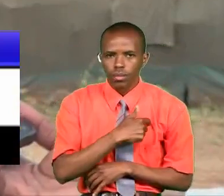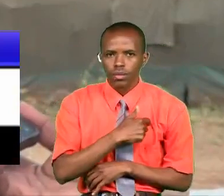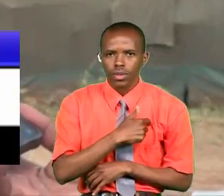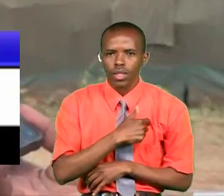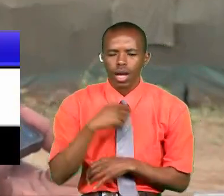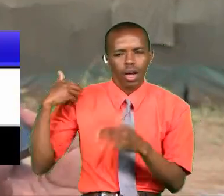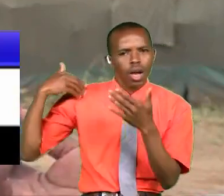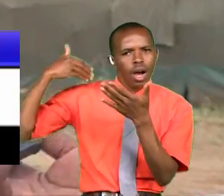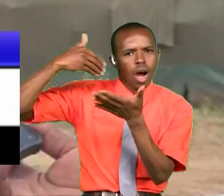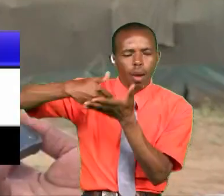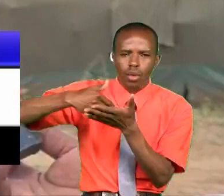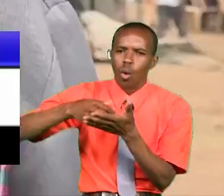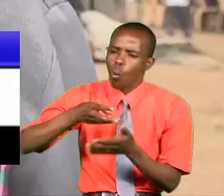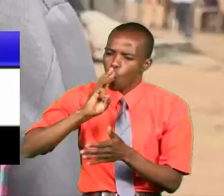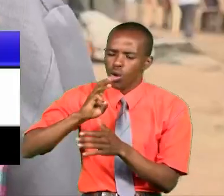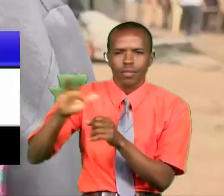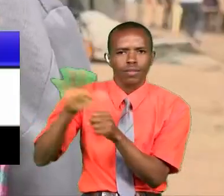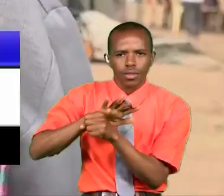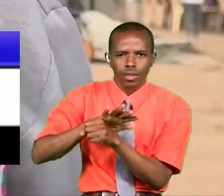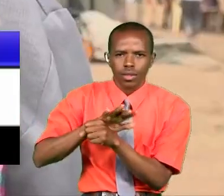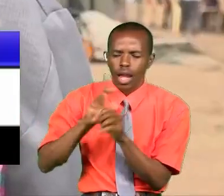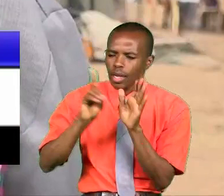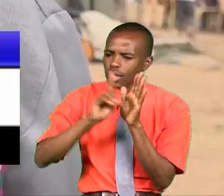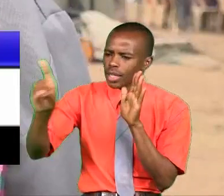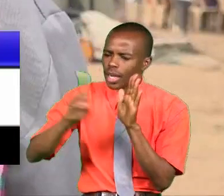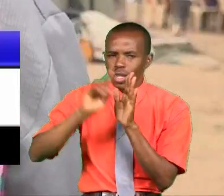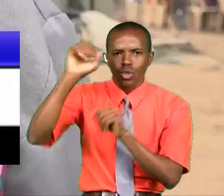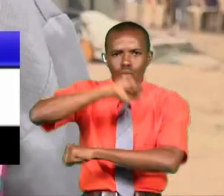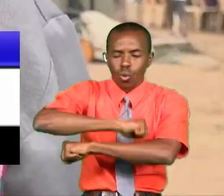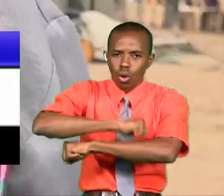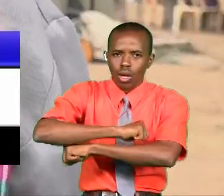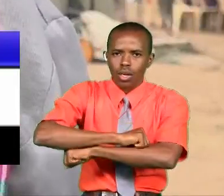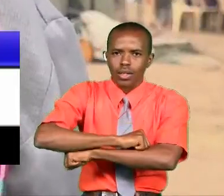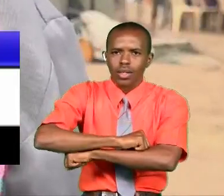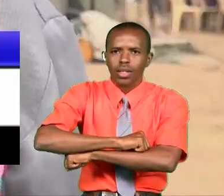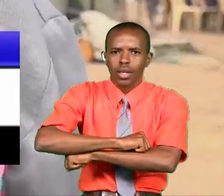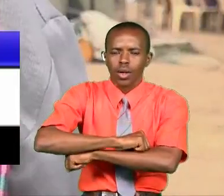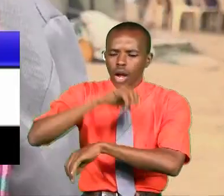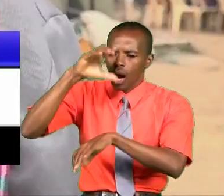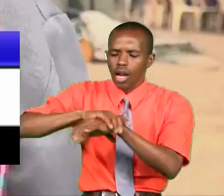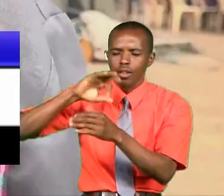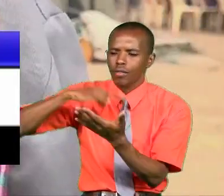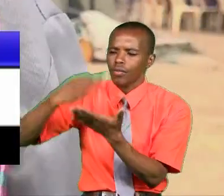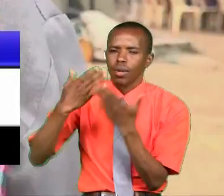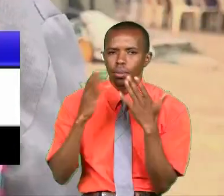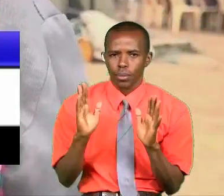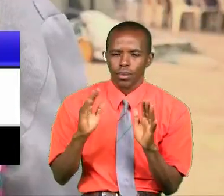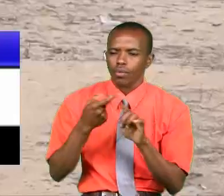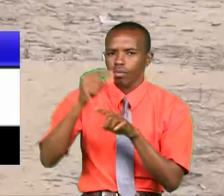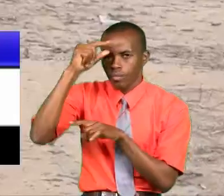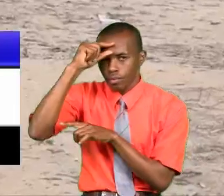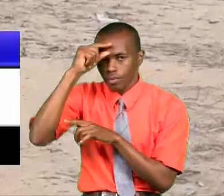bado mpaka sahi iko ndani ya bahari. This school is one of the lucky ones that have been able to receive funding from